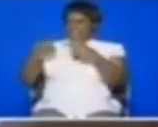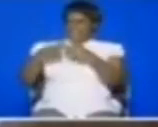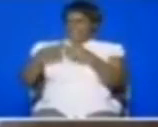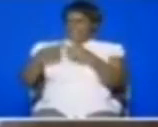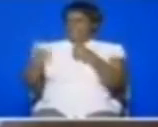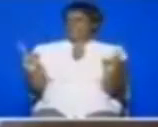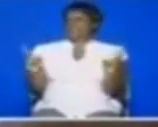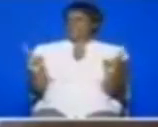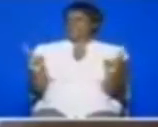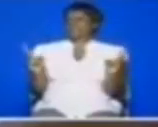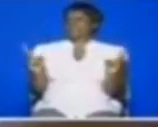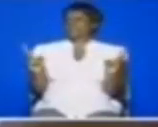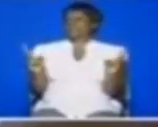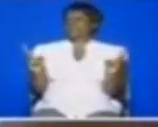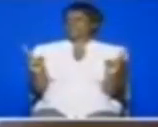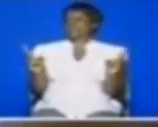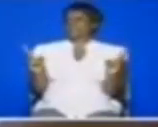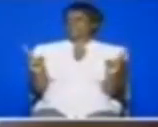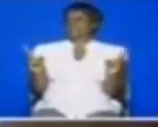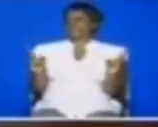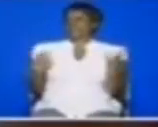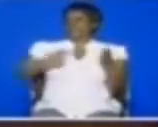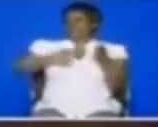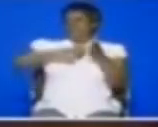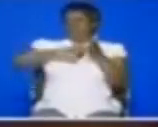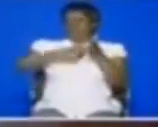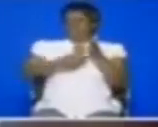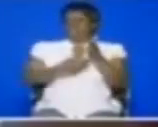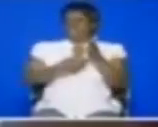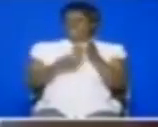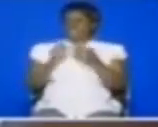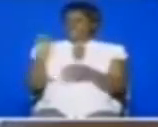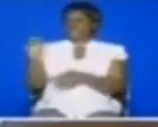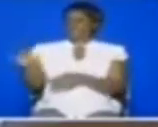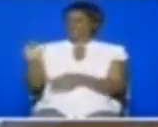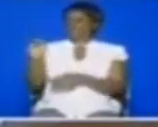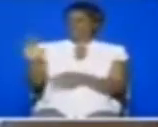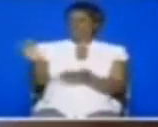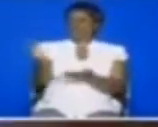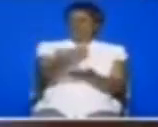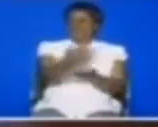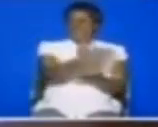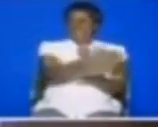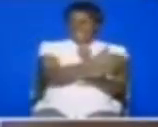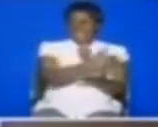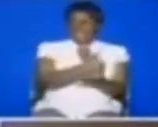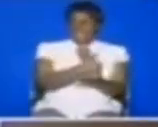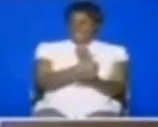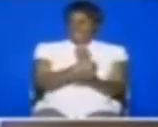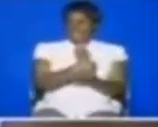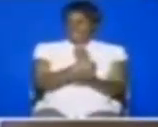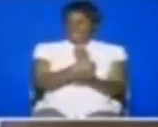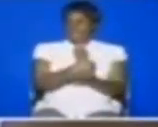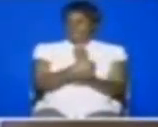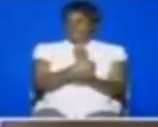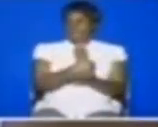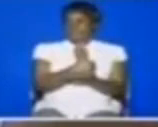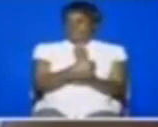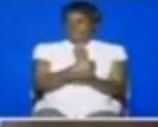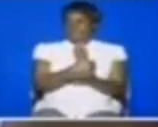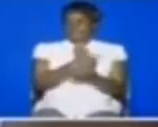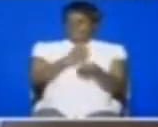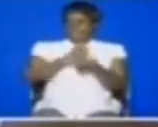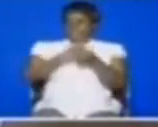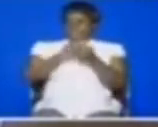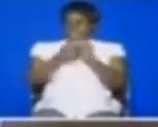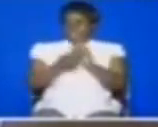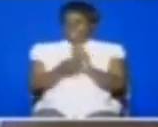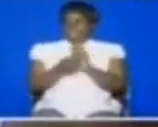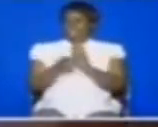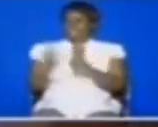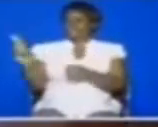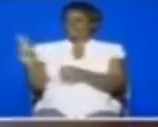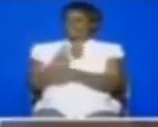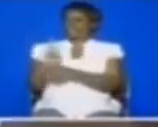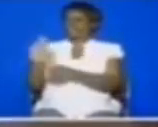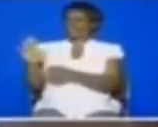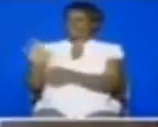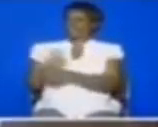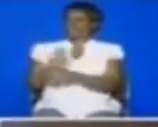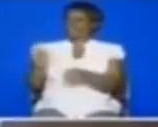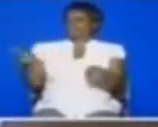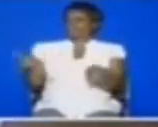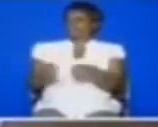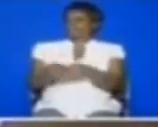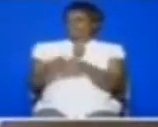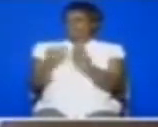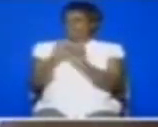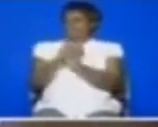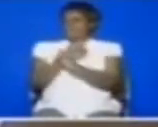and I want to take the contracts for garbage collection. We collect the garbage, we recycle it into something that is useful, and at the